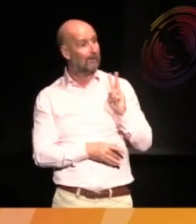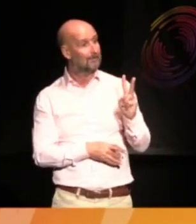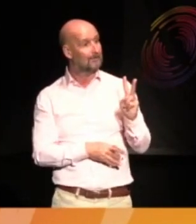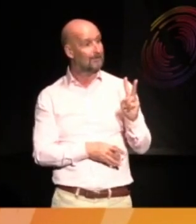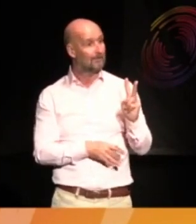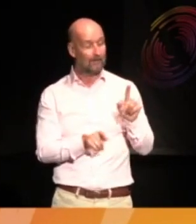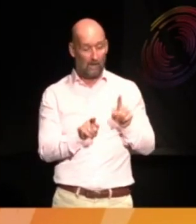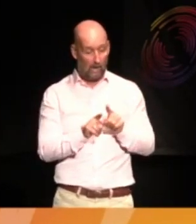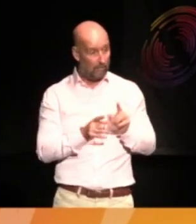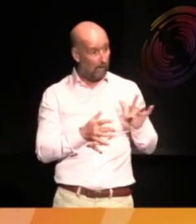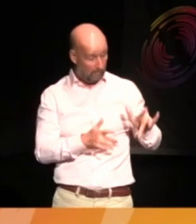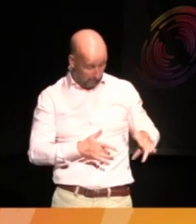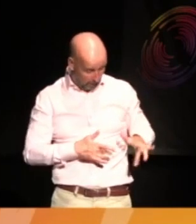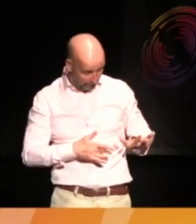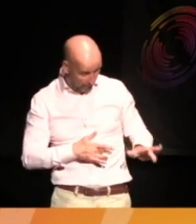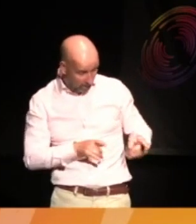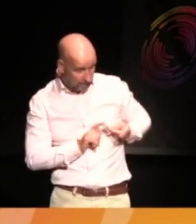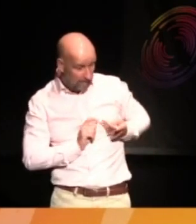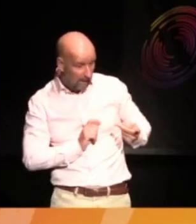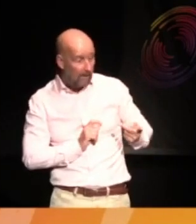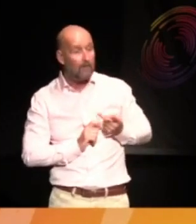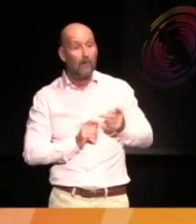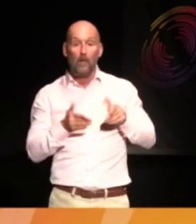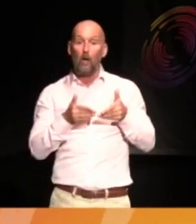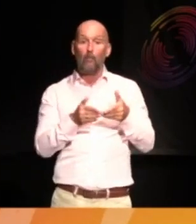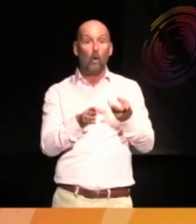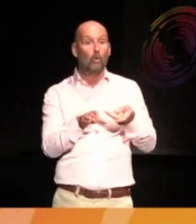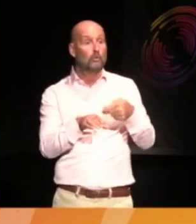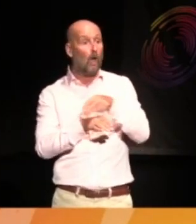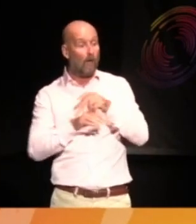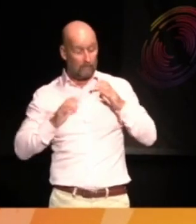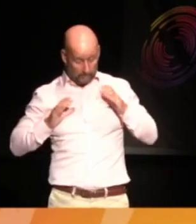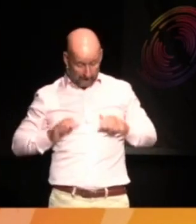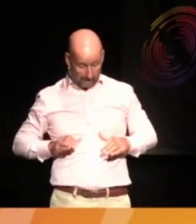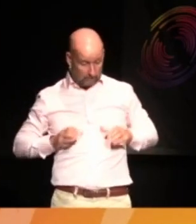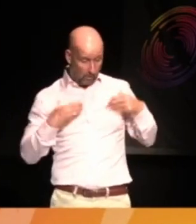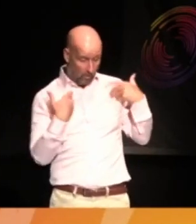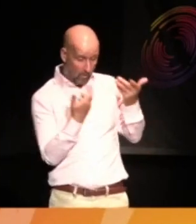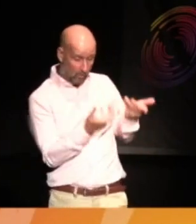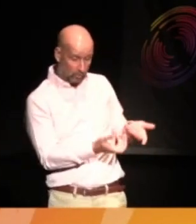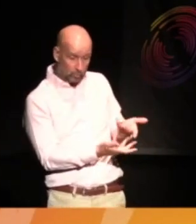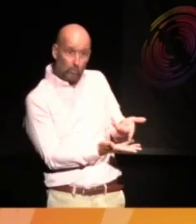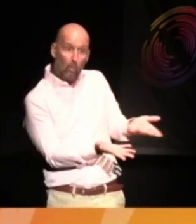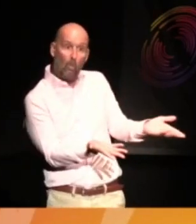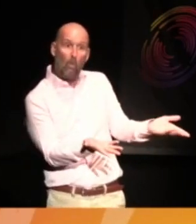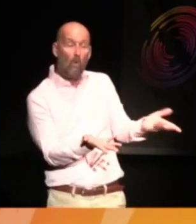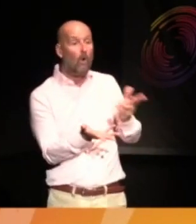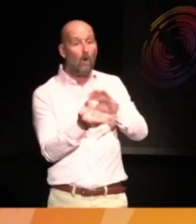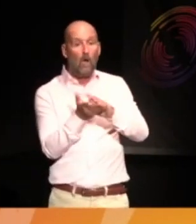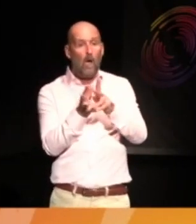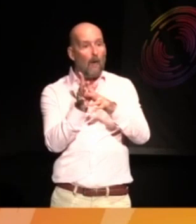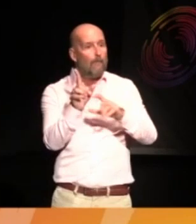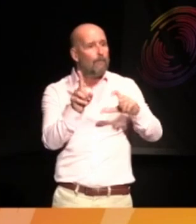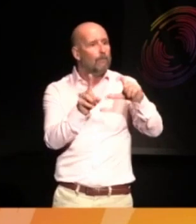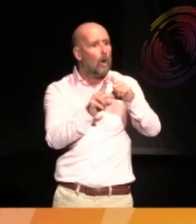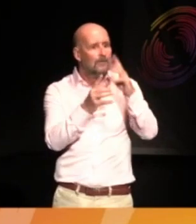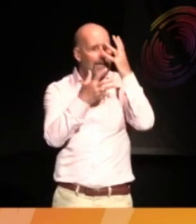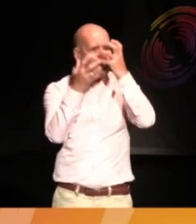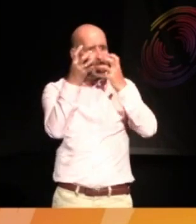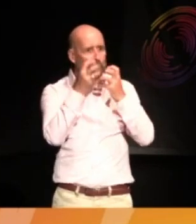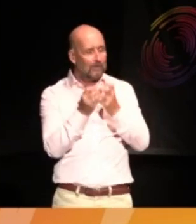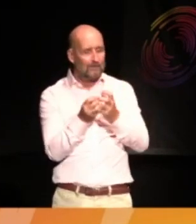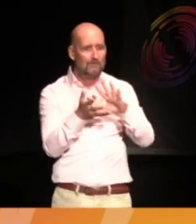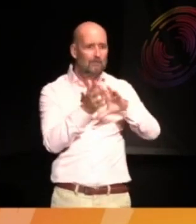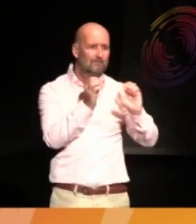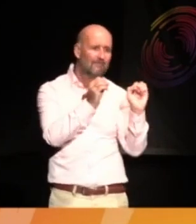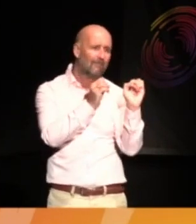birthmarks, climb off the boat and leave our vests on the shore, make mud images of ourselves and return